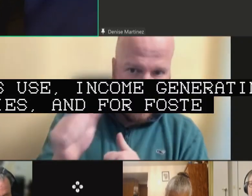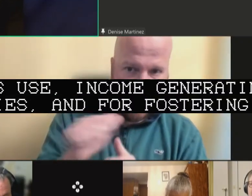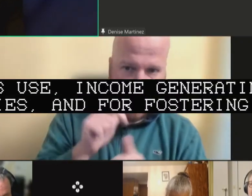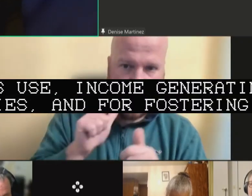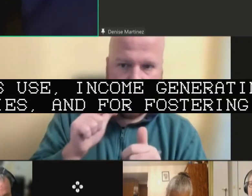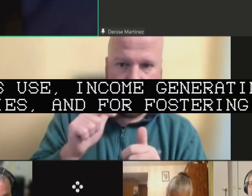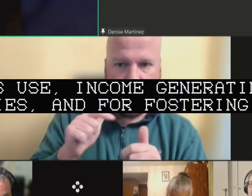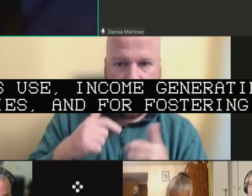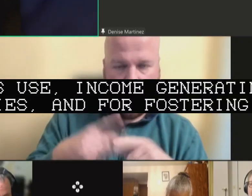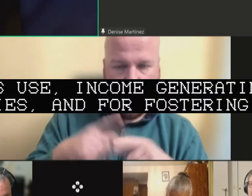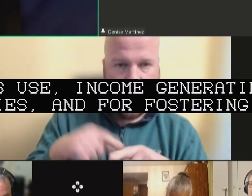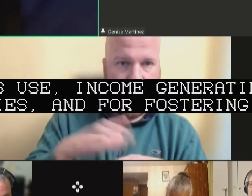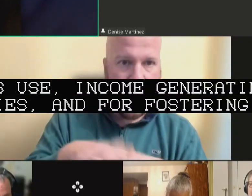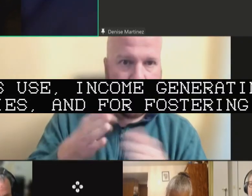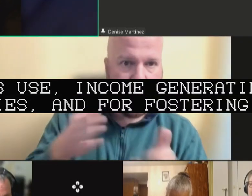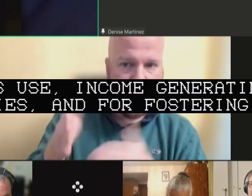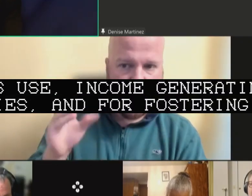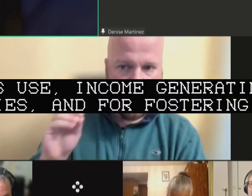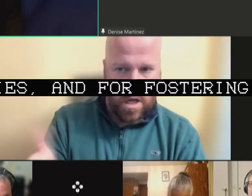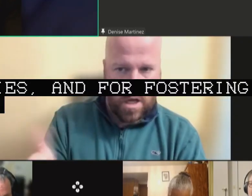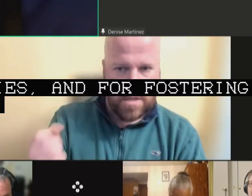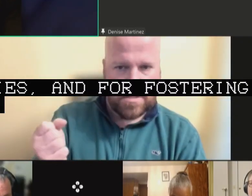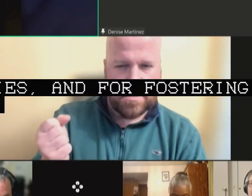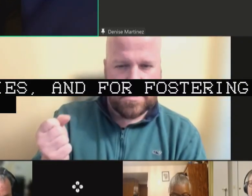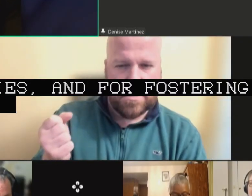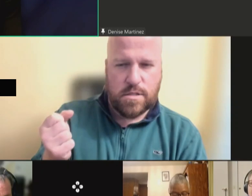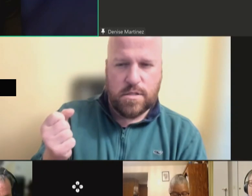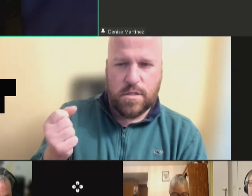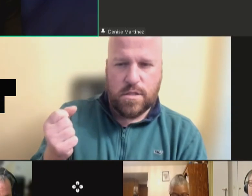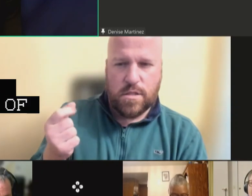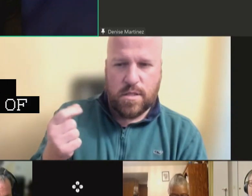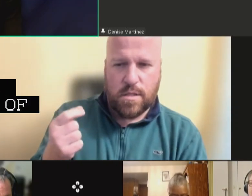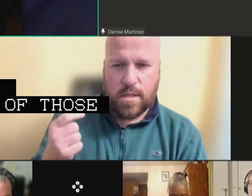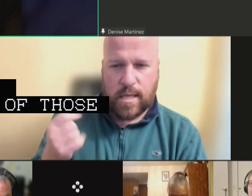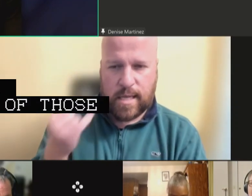For many of those people with disabilities that rely on service dogs,